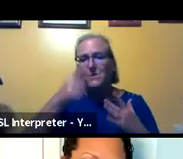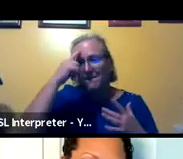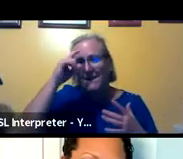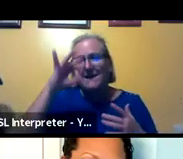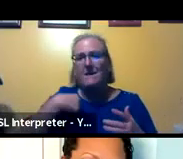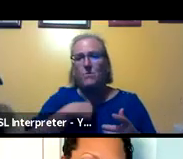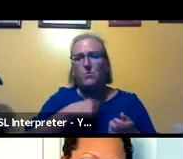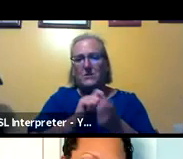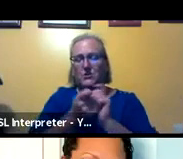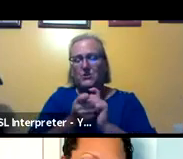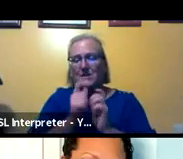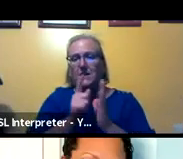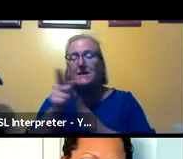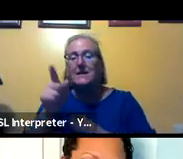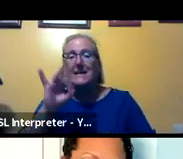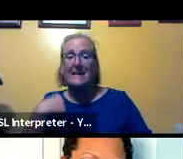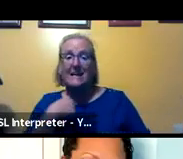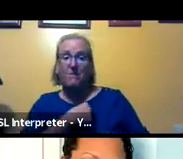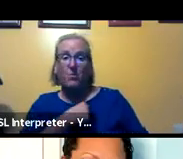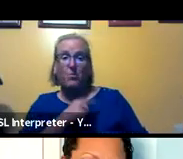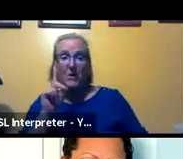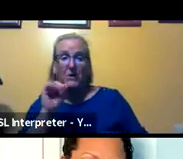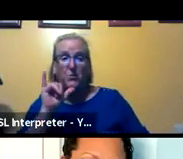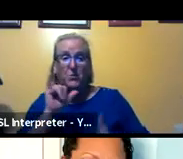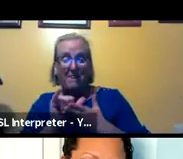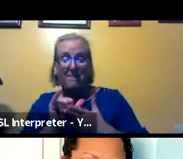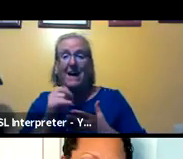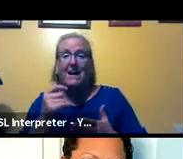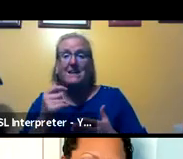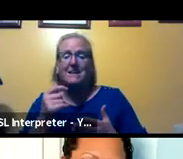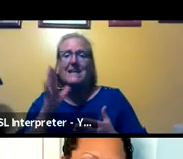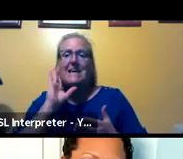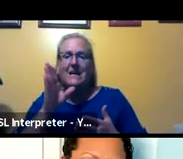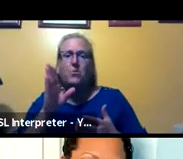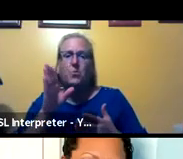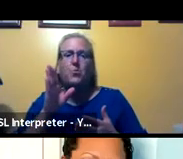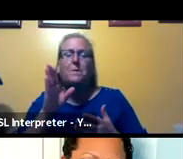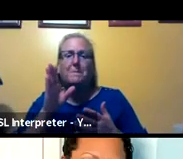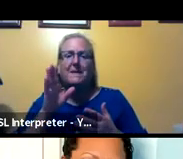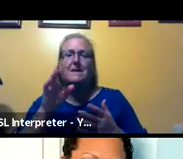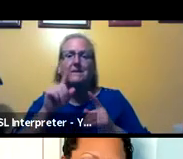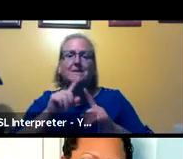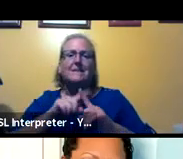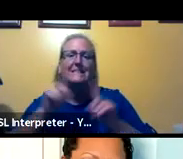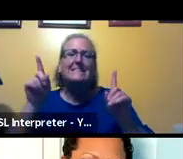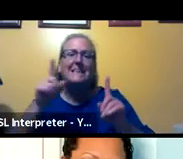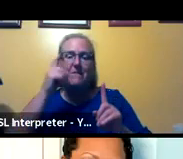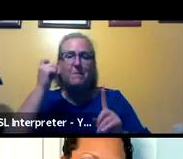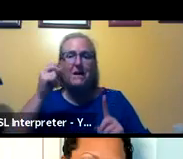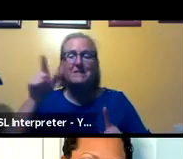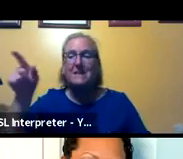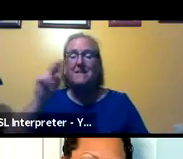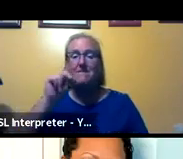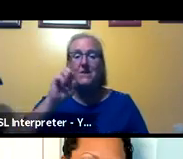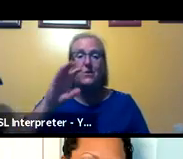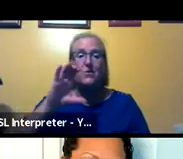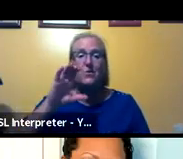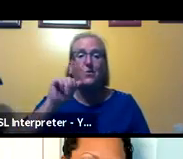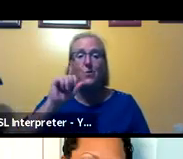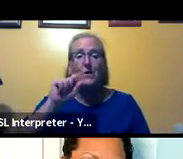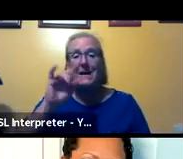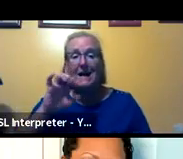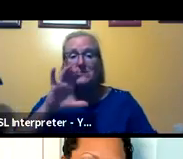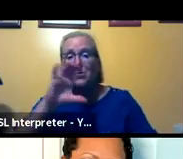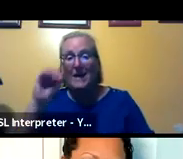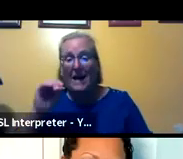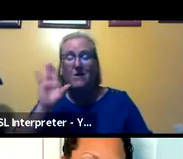and if we were to do it alone, it makes it much more difficult than if all of Newcastle County were to adopt something similar. I would definitely agree with you.